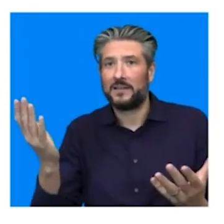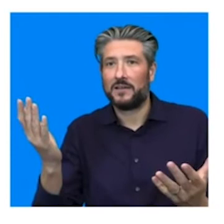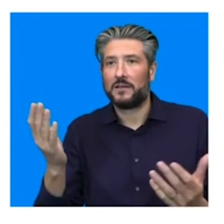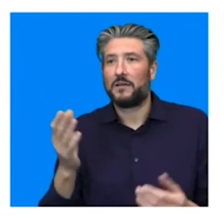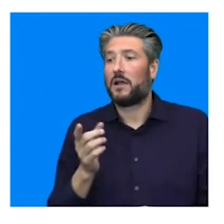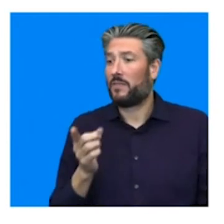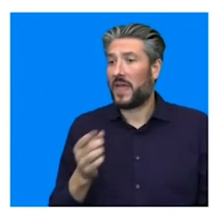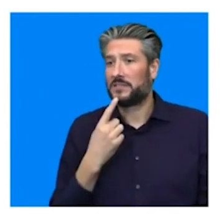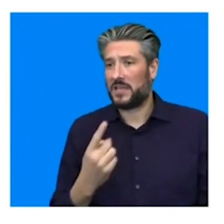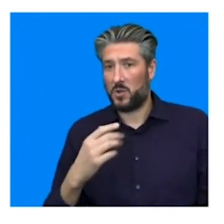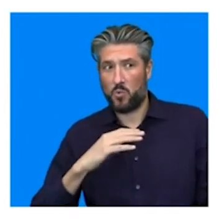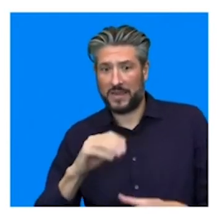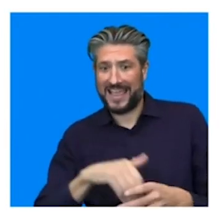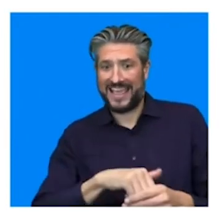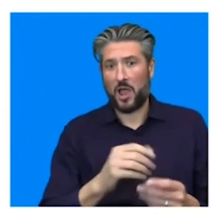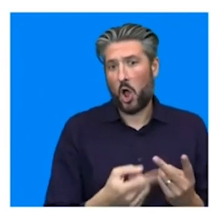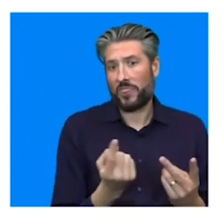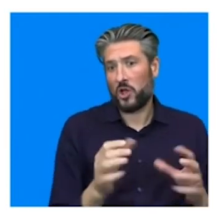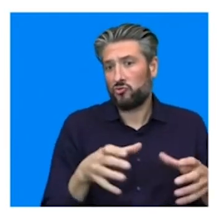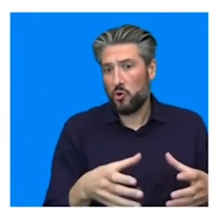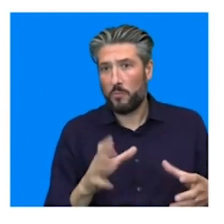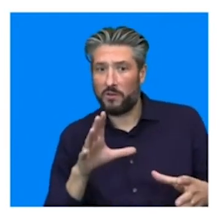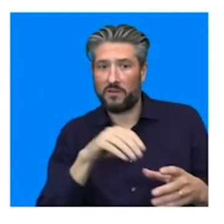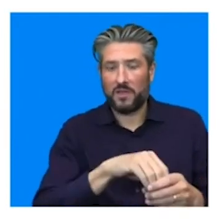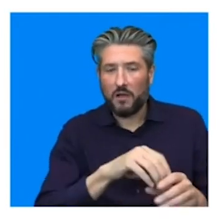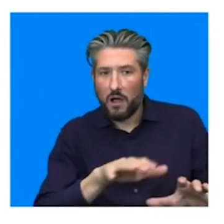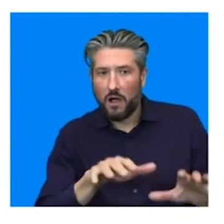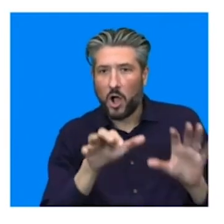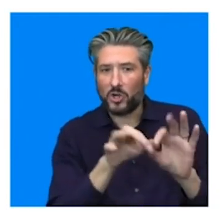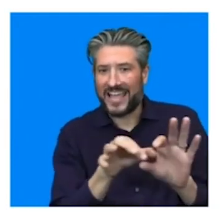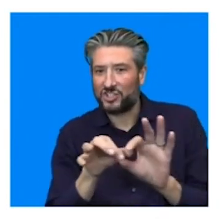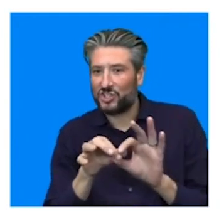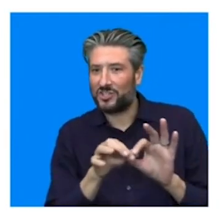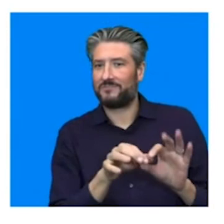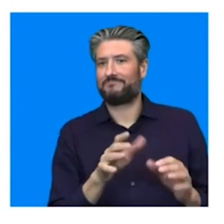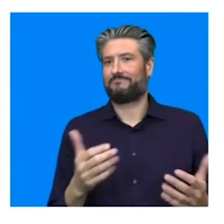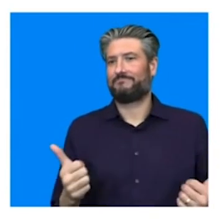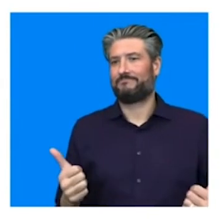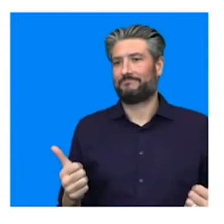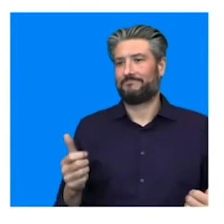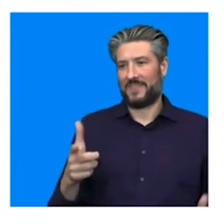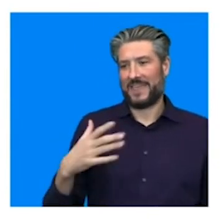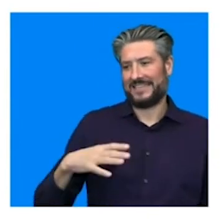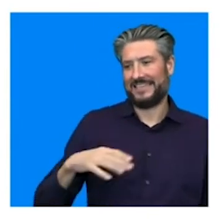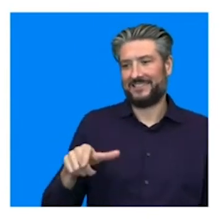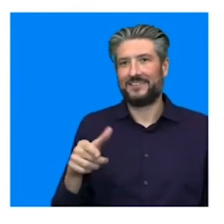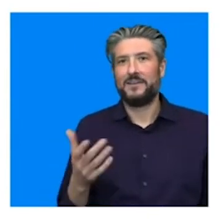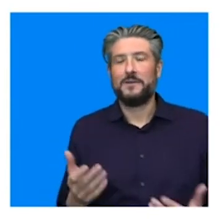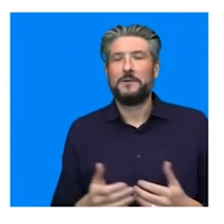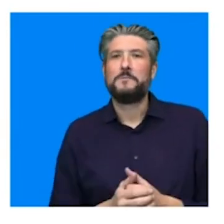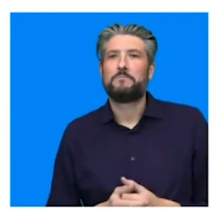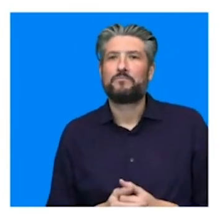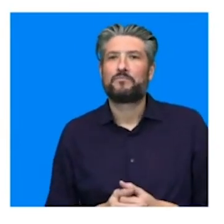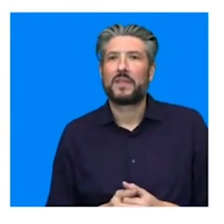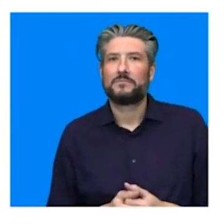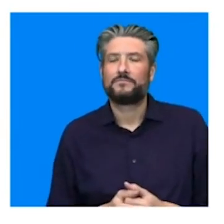so immediately they've already made a connection and they started off having conversations because they need it now. So cool. So sorry, can I